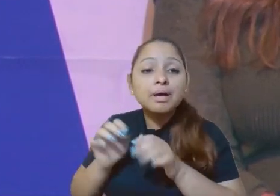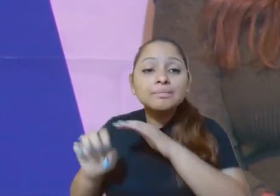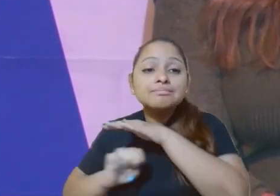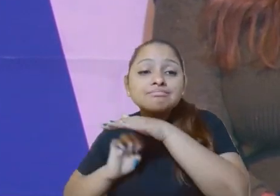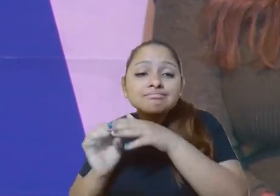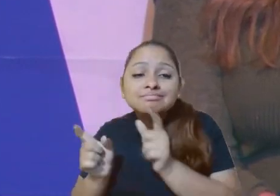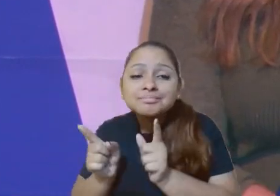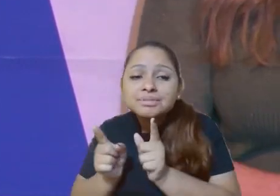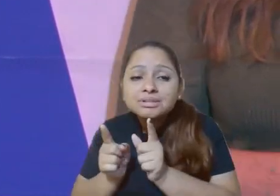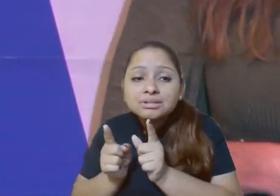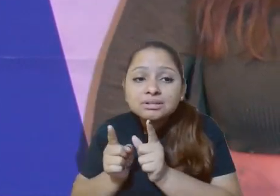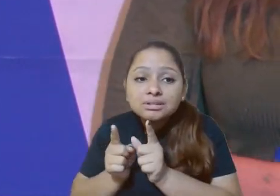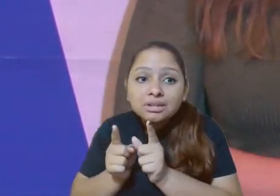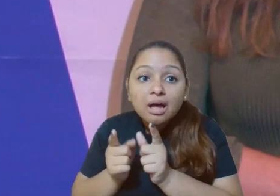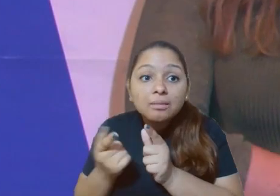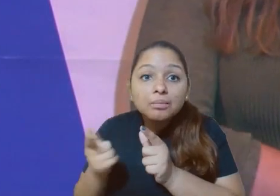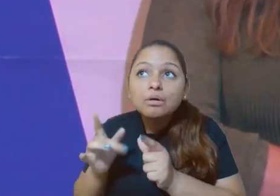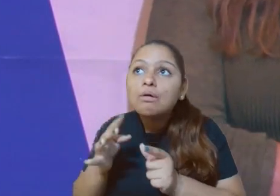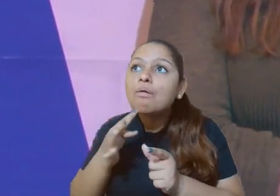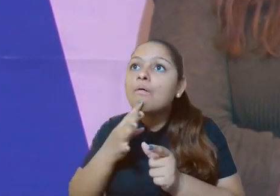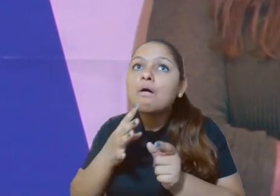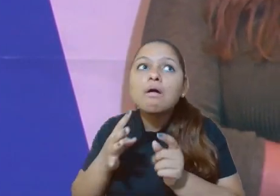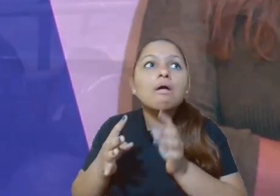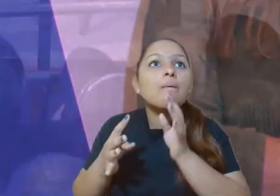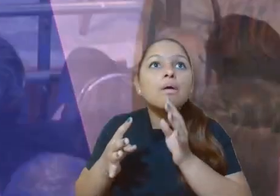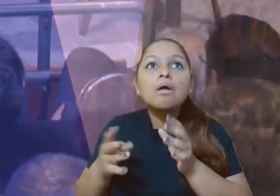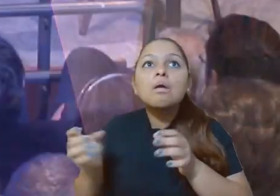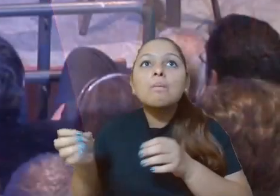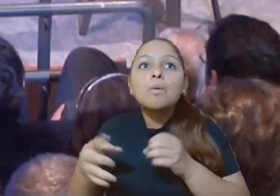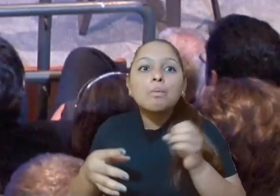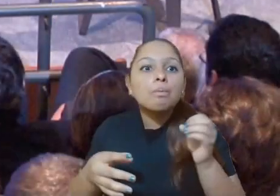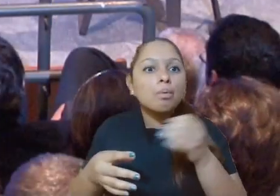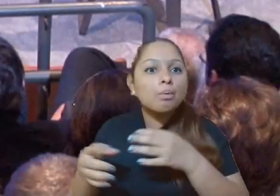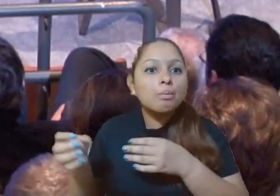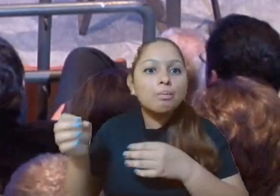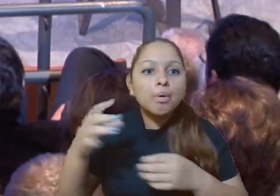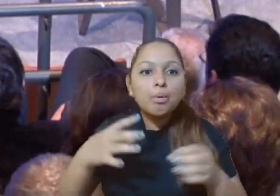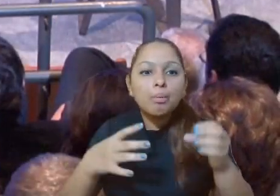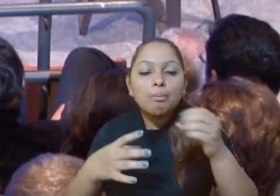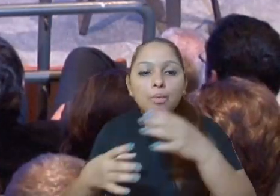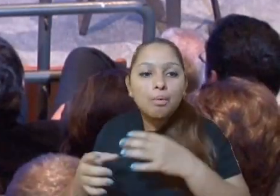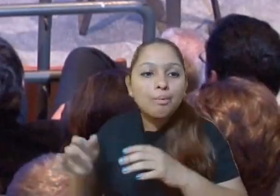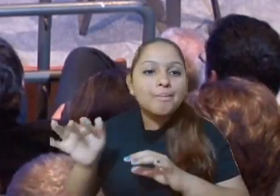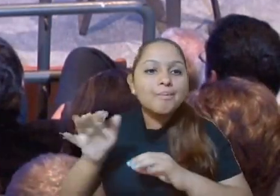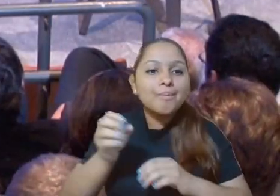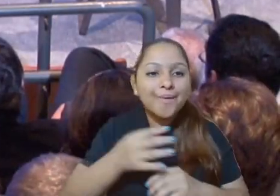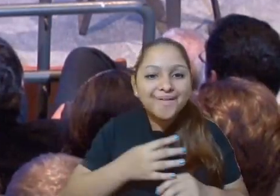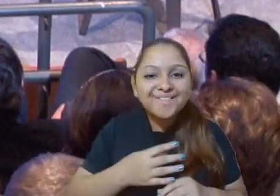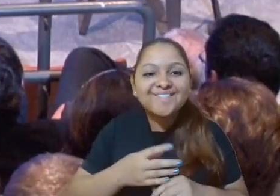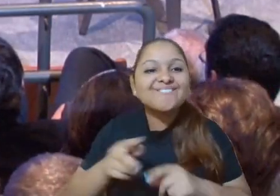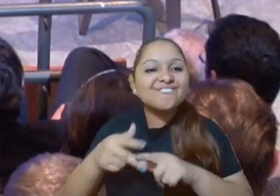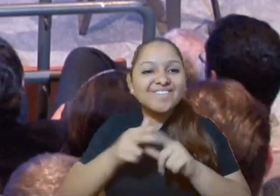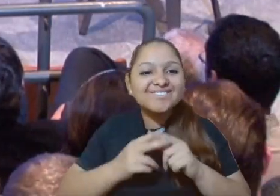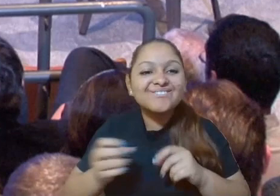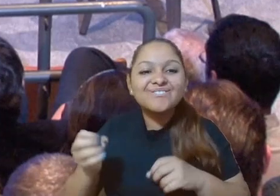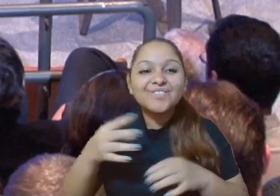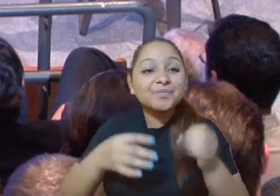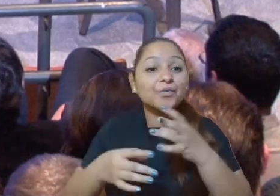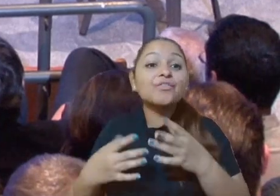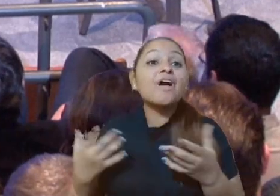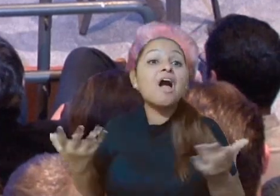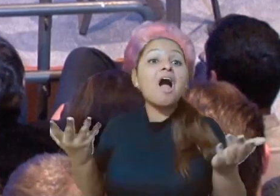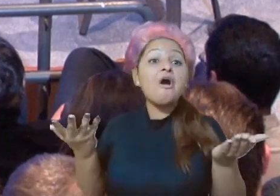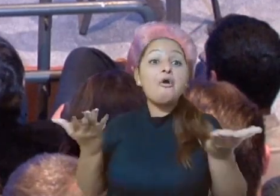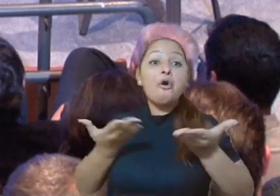to understand other things, to buy other companies or associate to other companies, to increase the portfolio, thinking of what